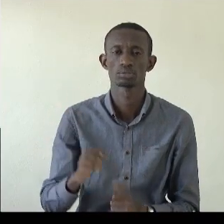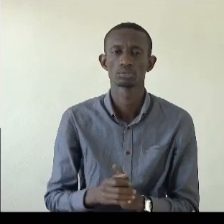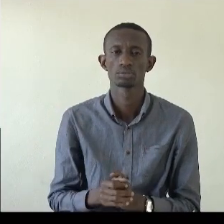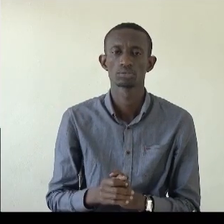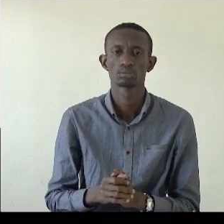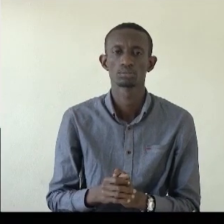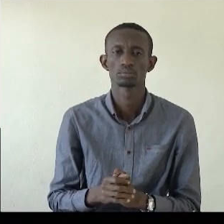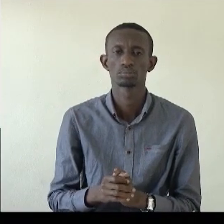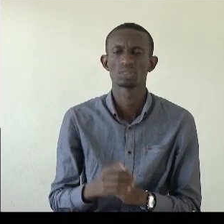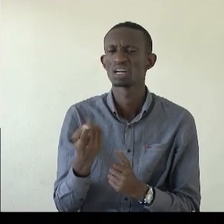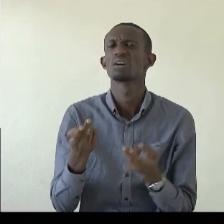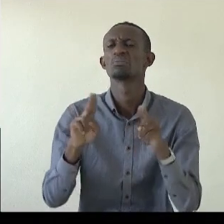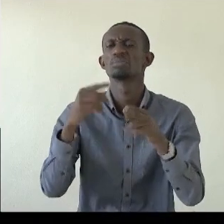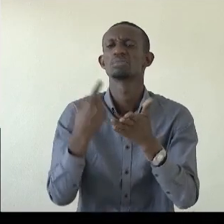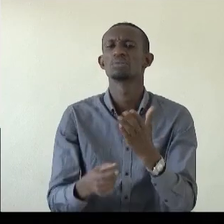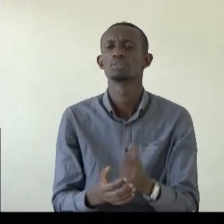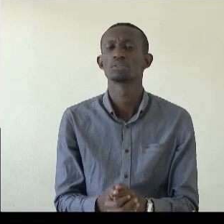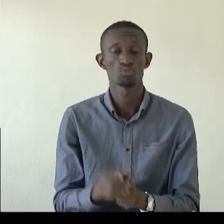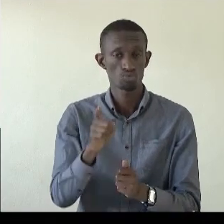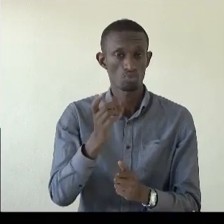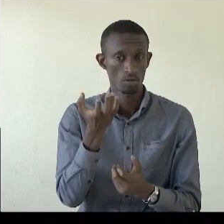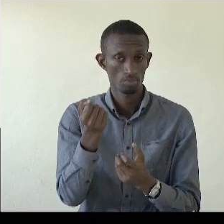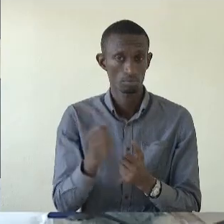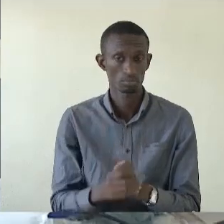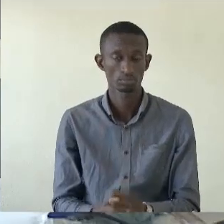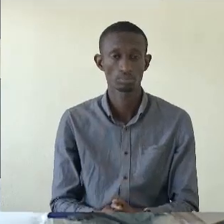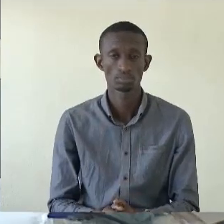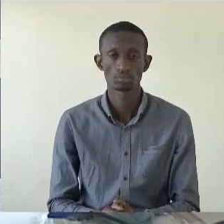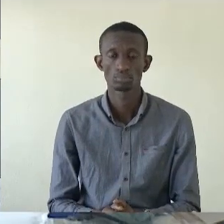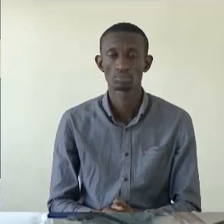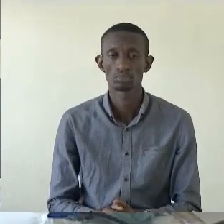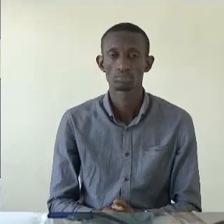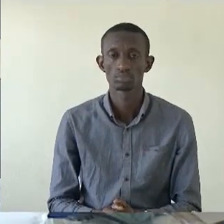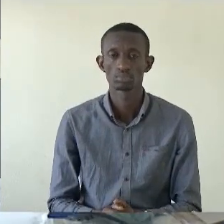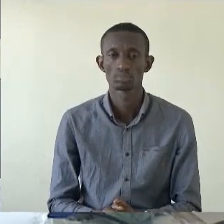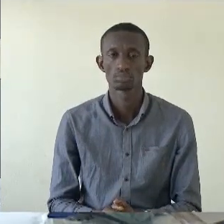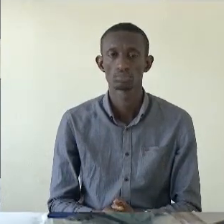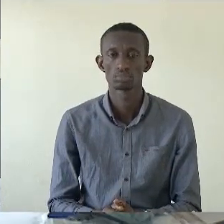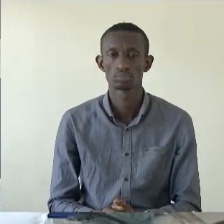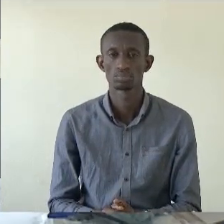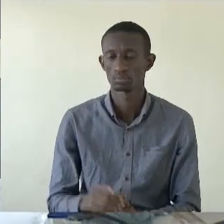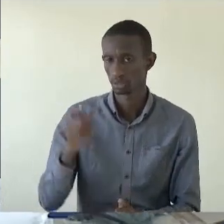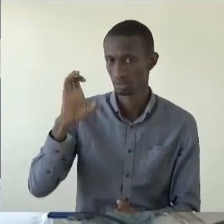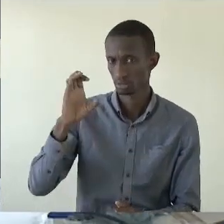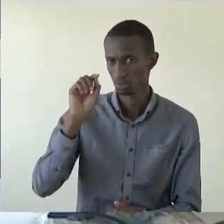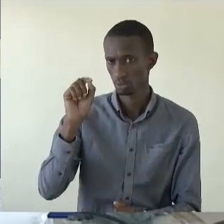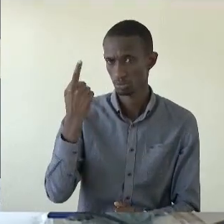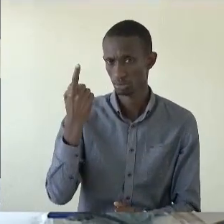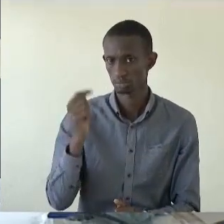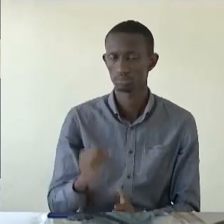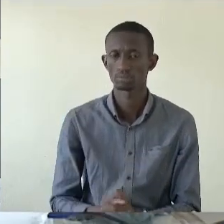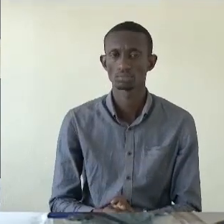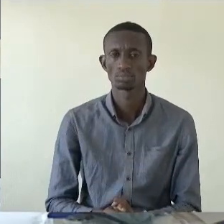is what happens. So you have, this is part C, Roman 1. So you